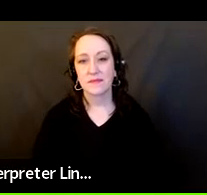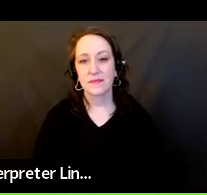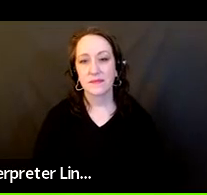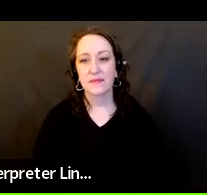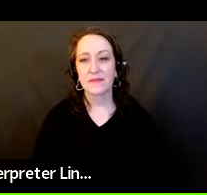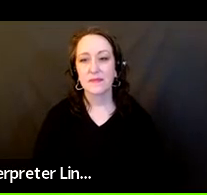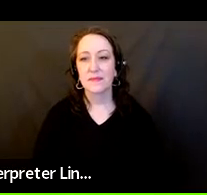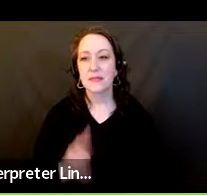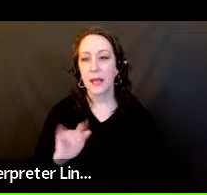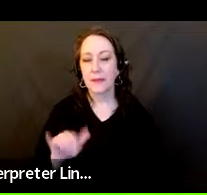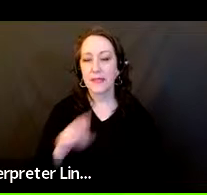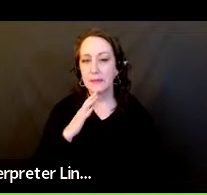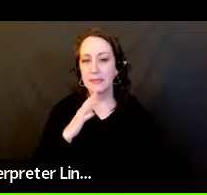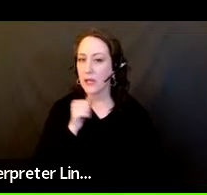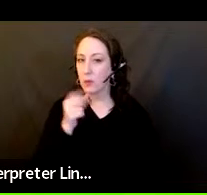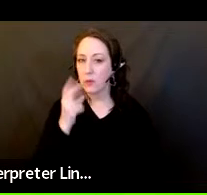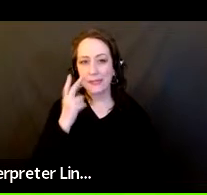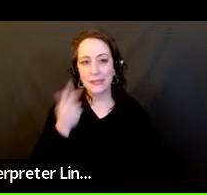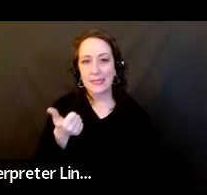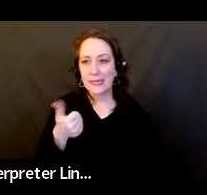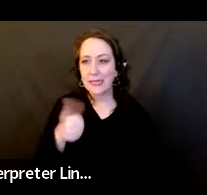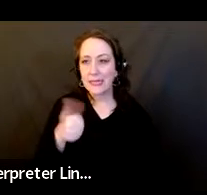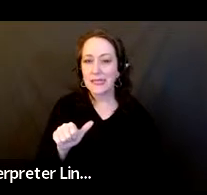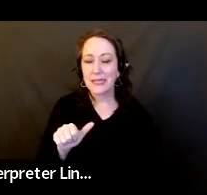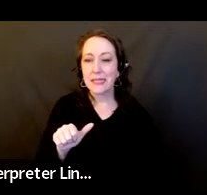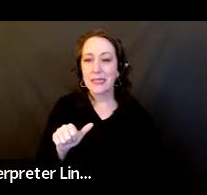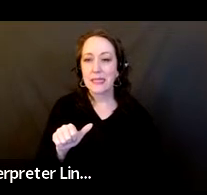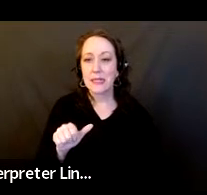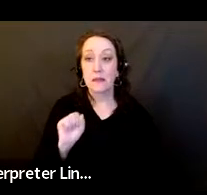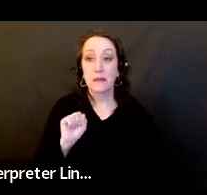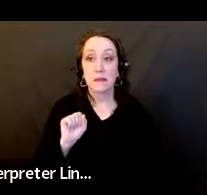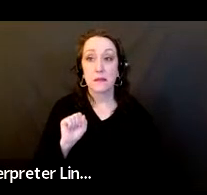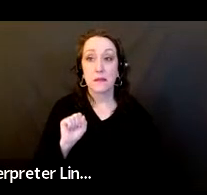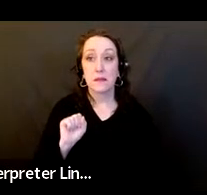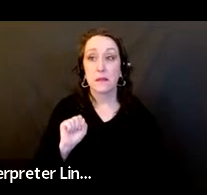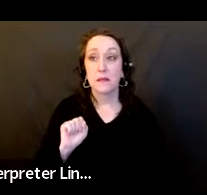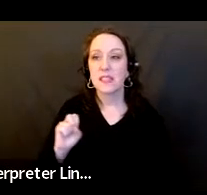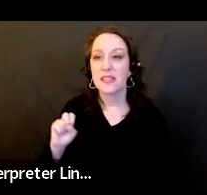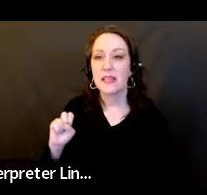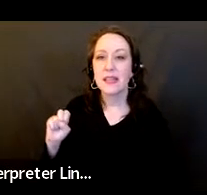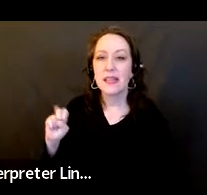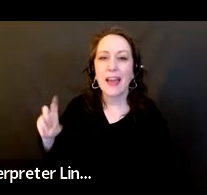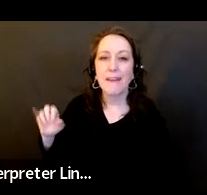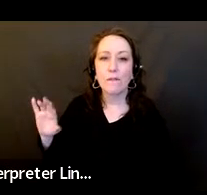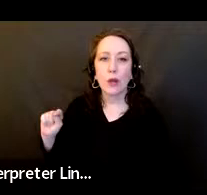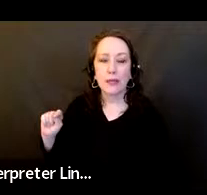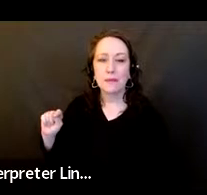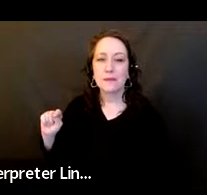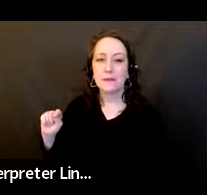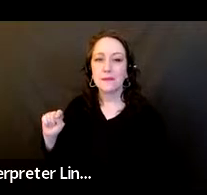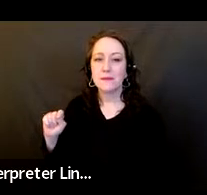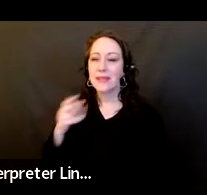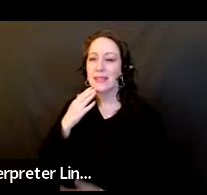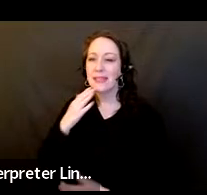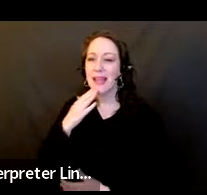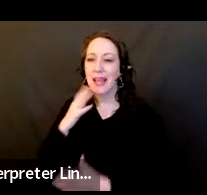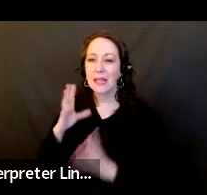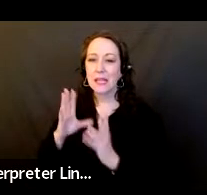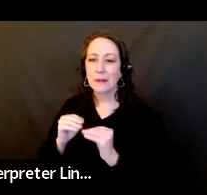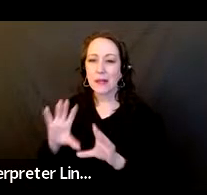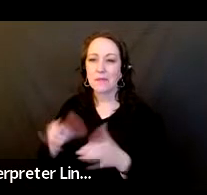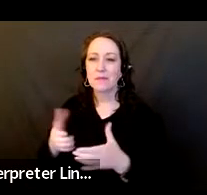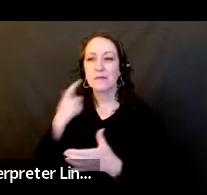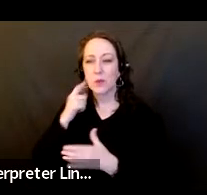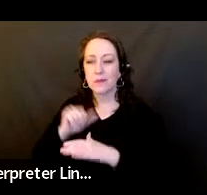This is Amy. I'm not seeing any public comments. This is Everett. I just wanted to thank the committee for sending